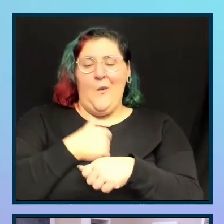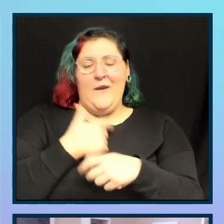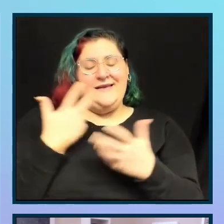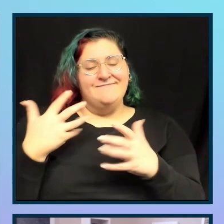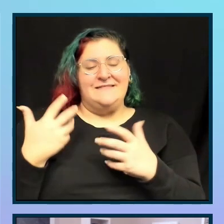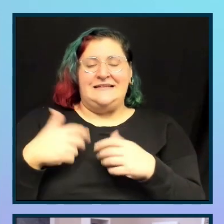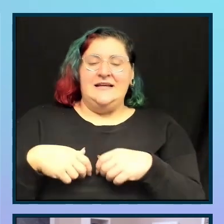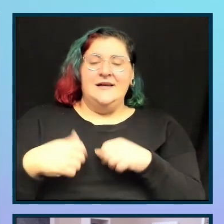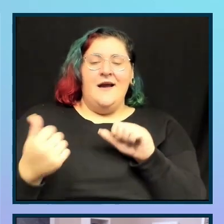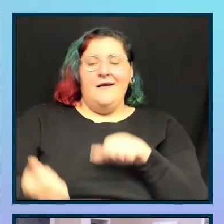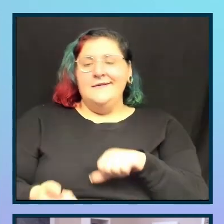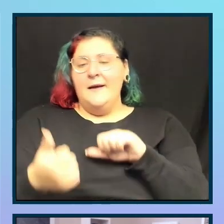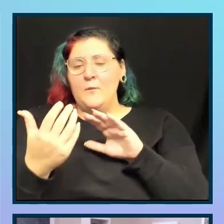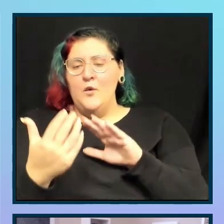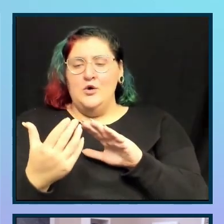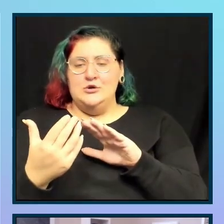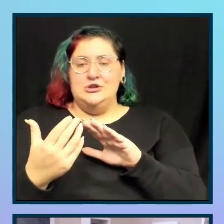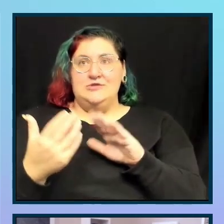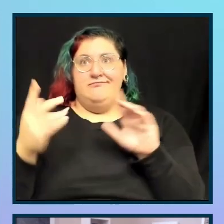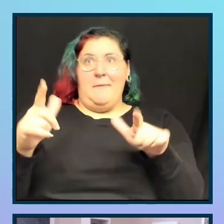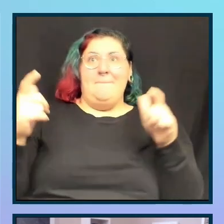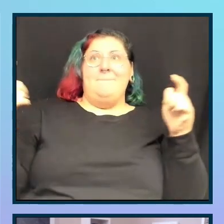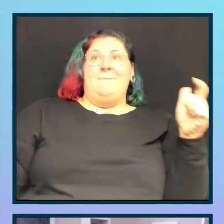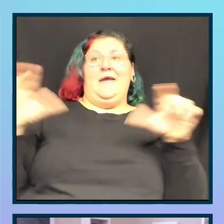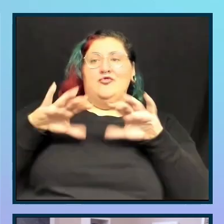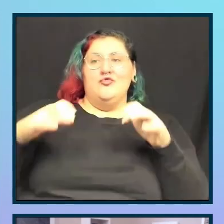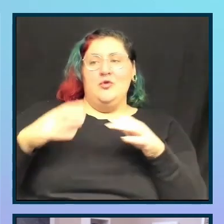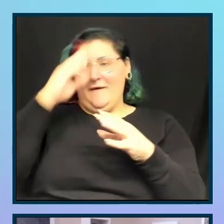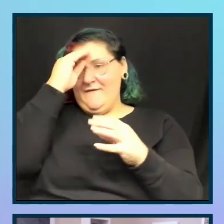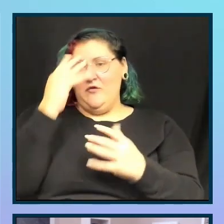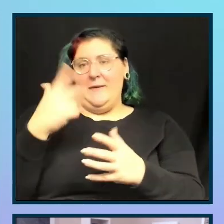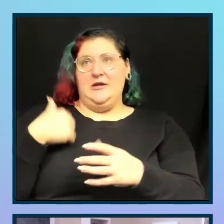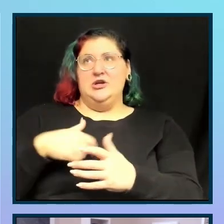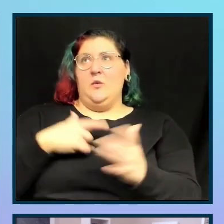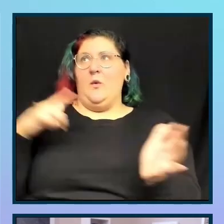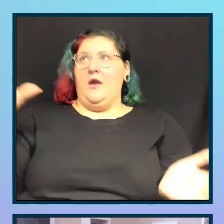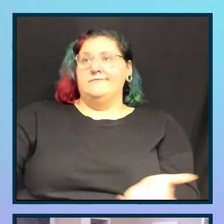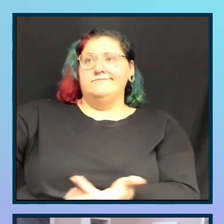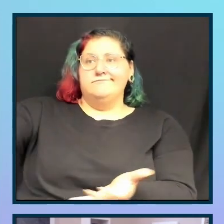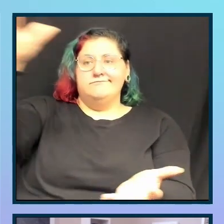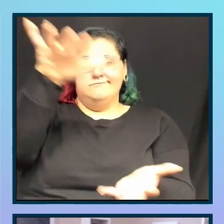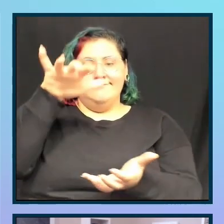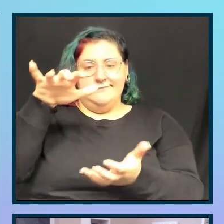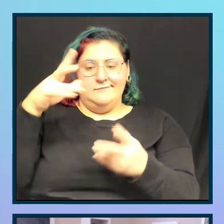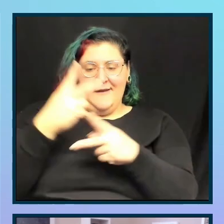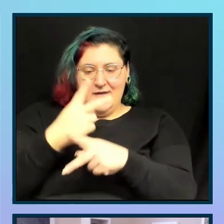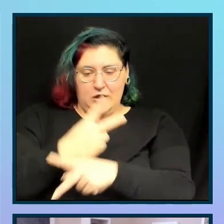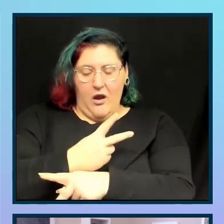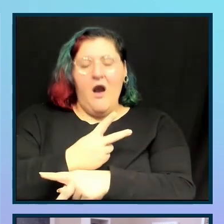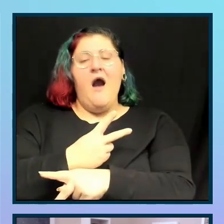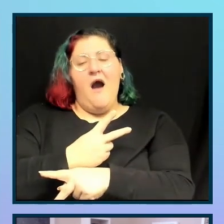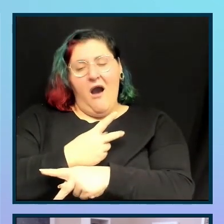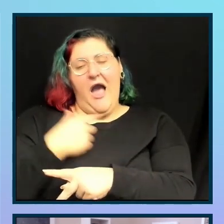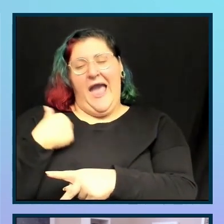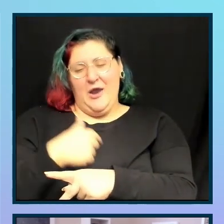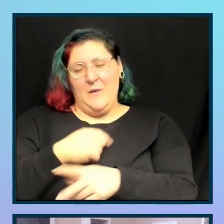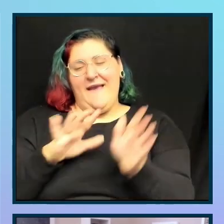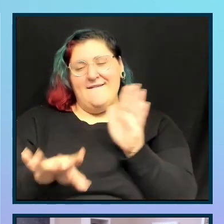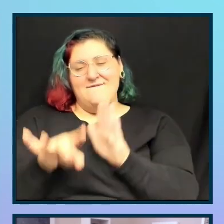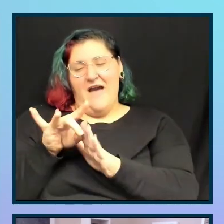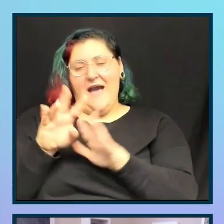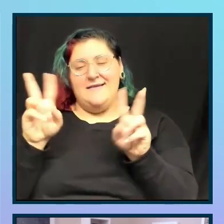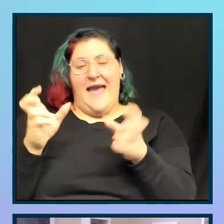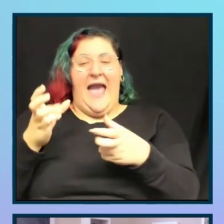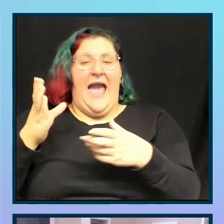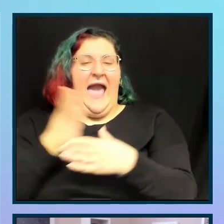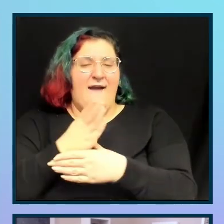we average out the voices of minority groups. There is also We Count by